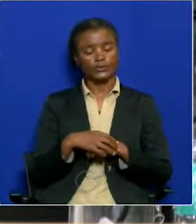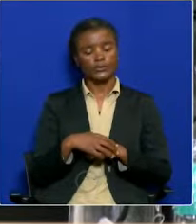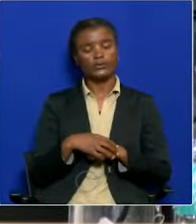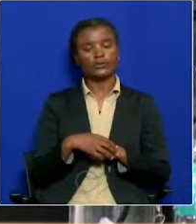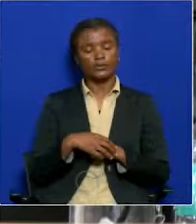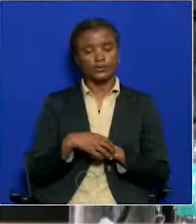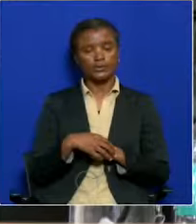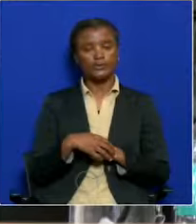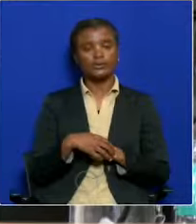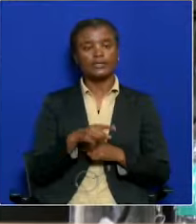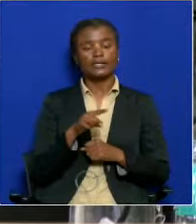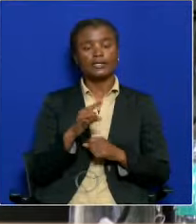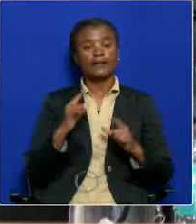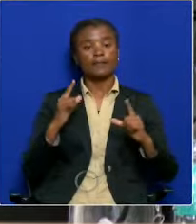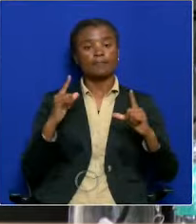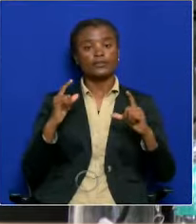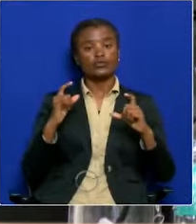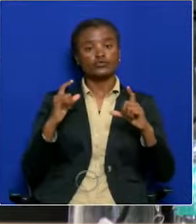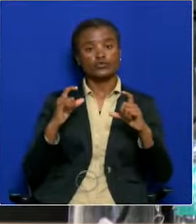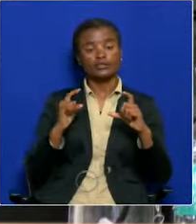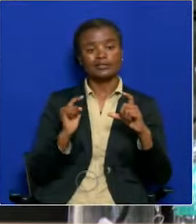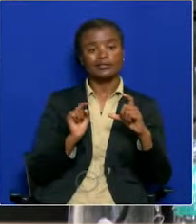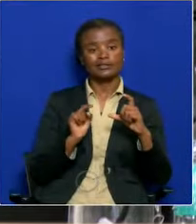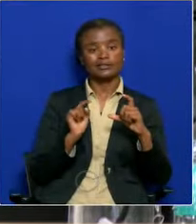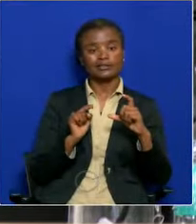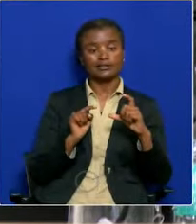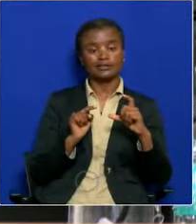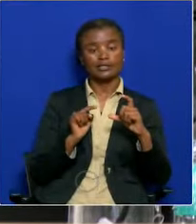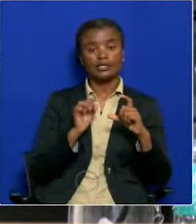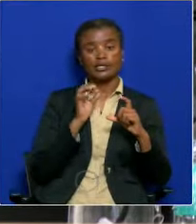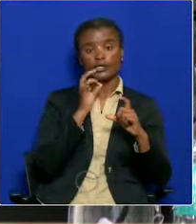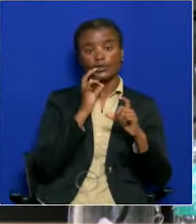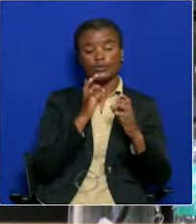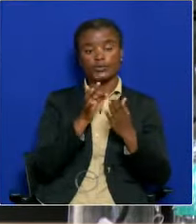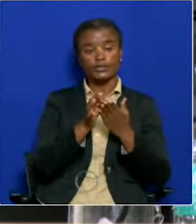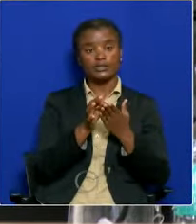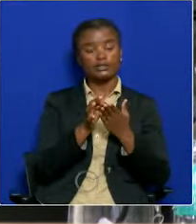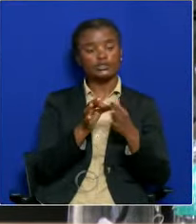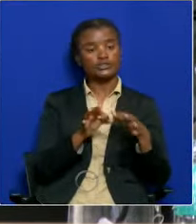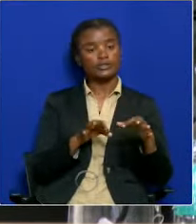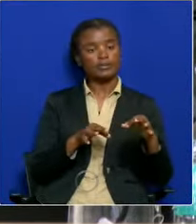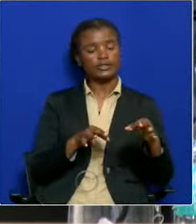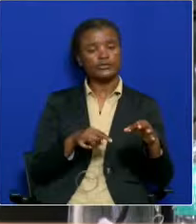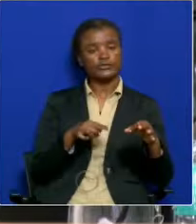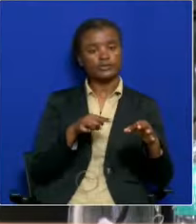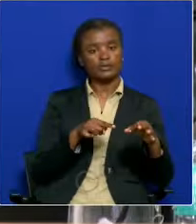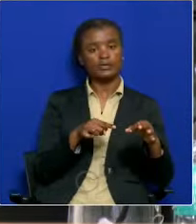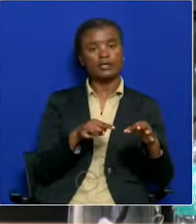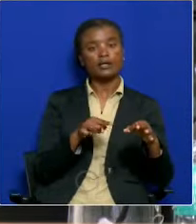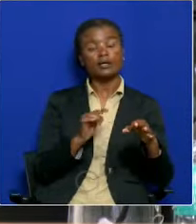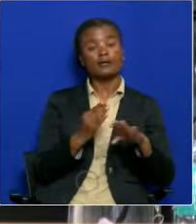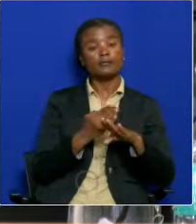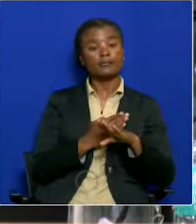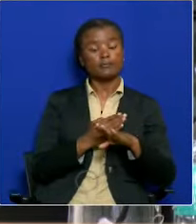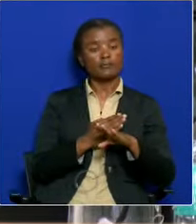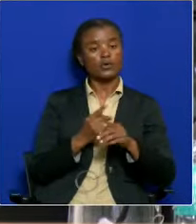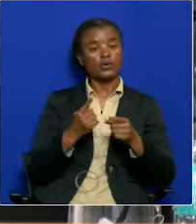picture of the recommendation page of a preliminary audit report conducted by